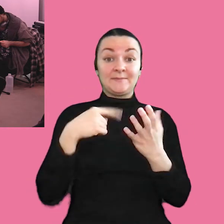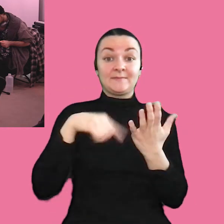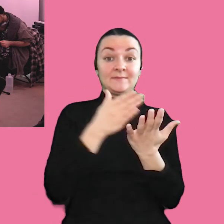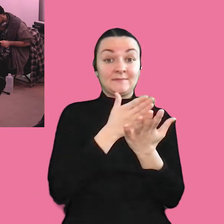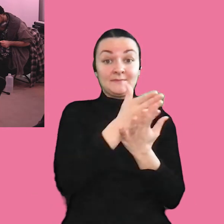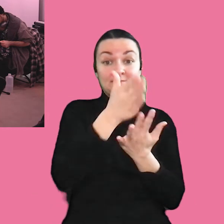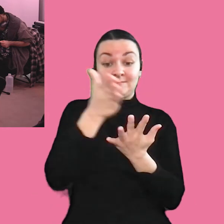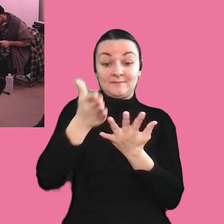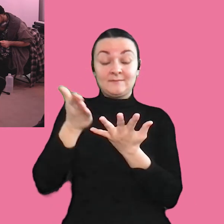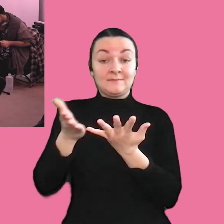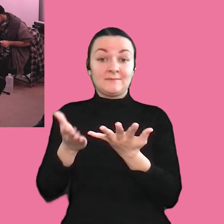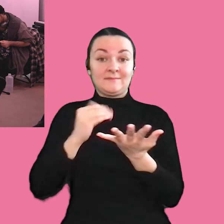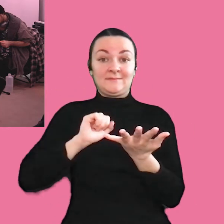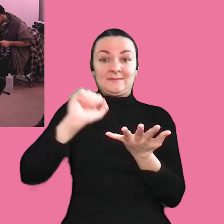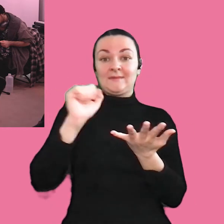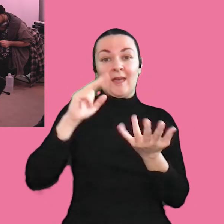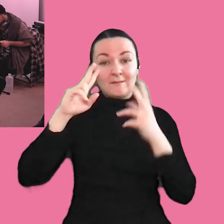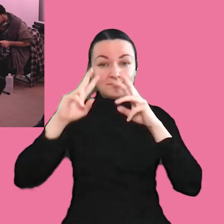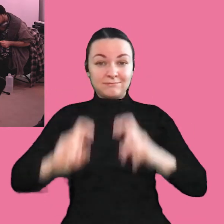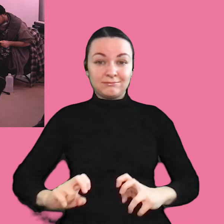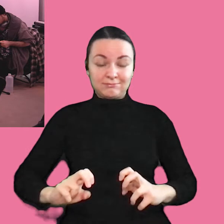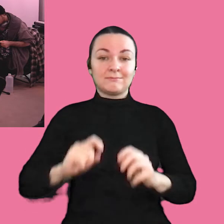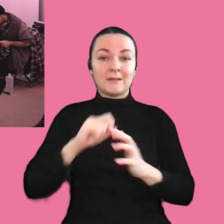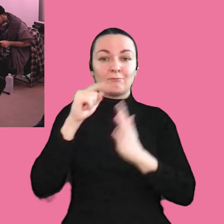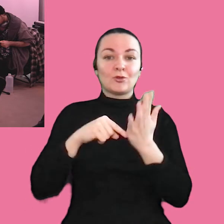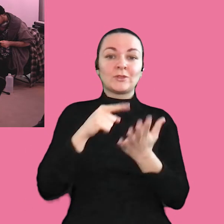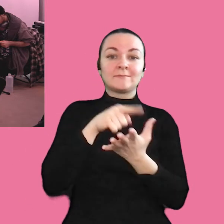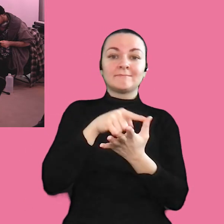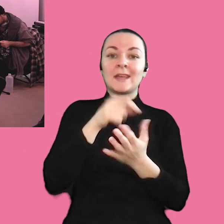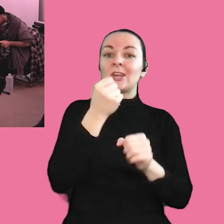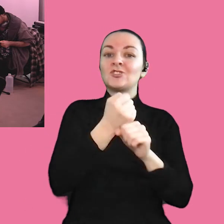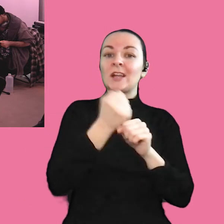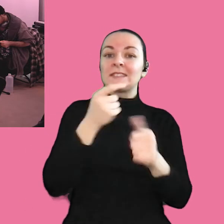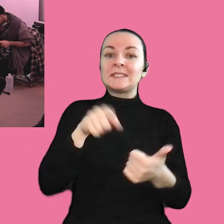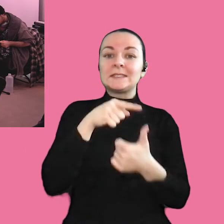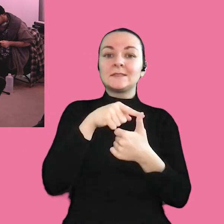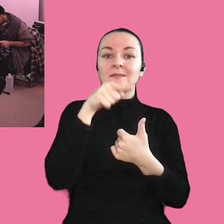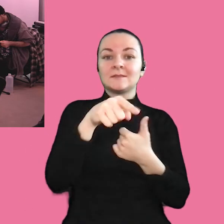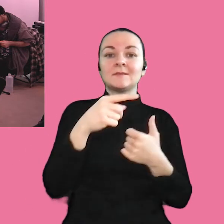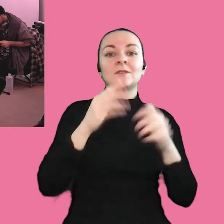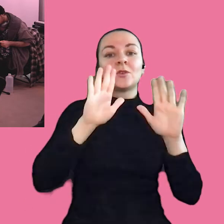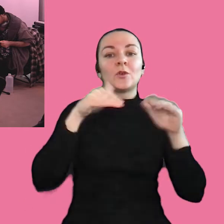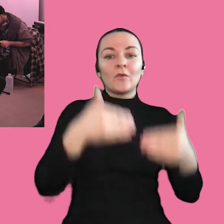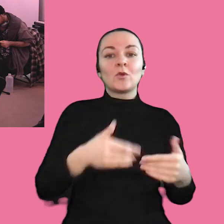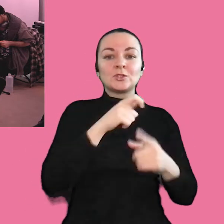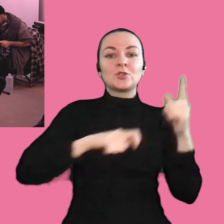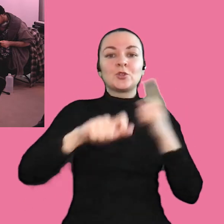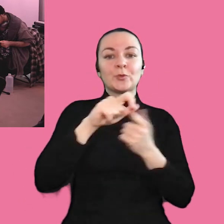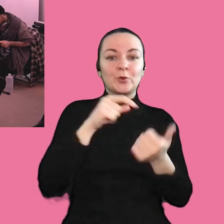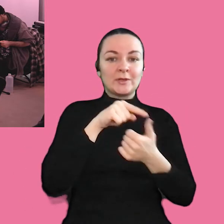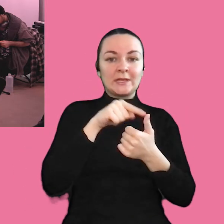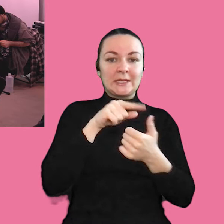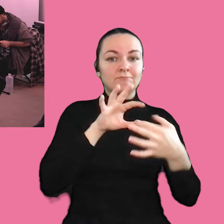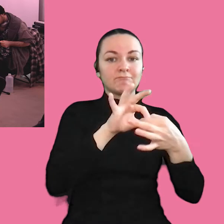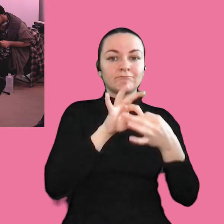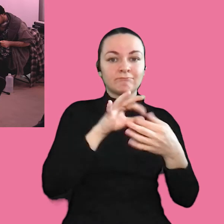team, and each of us are exploring our own strand of the project. So Geraldine here is focusing on the community aspects